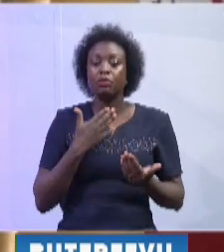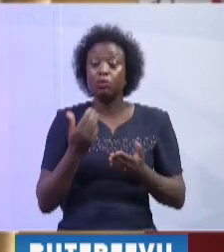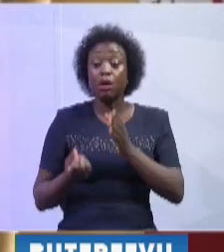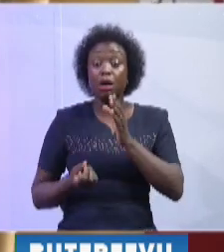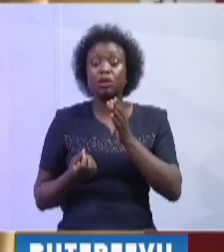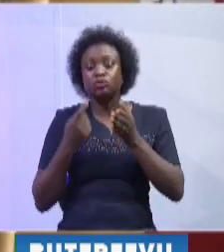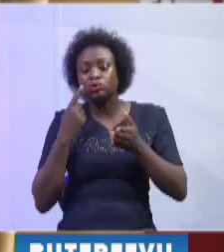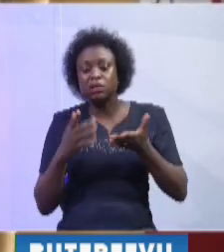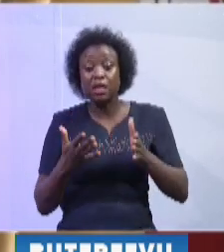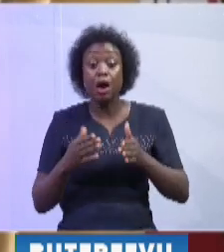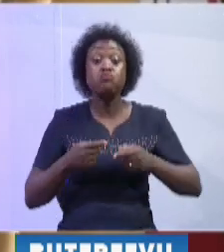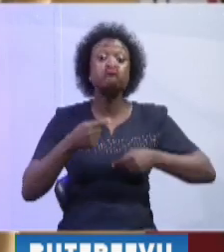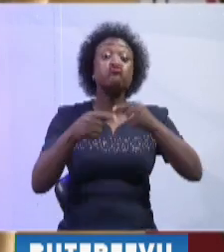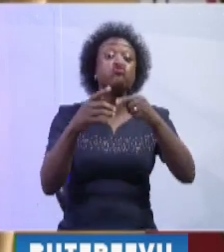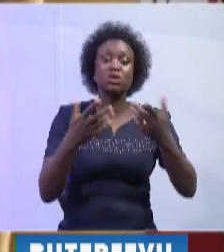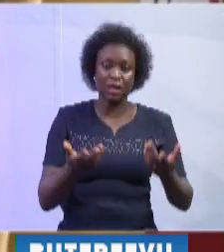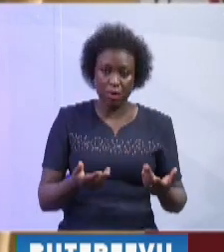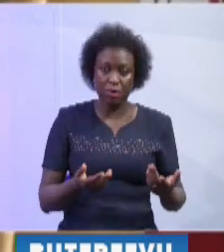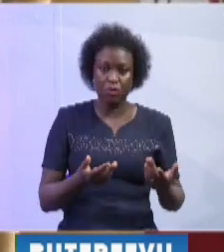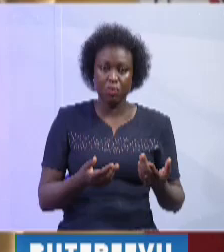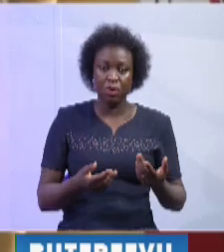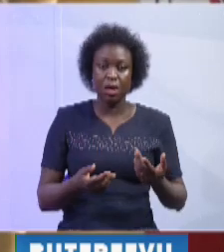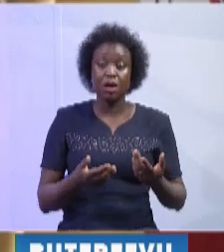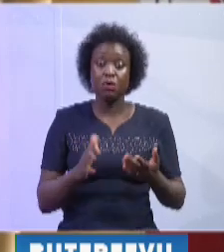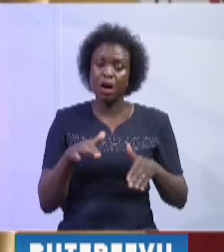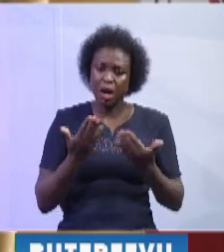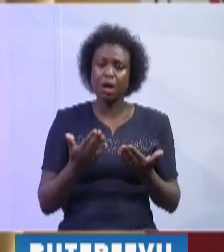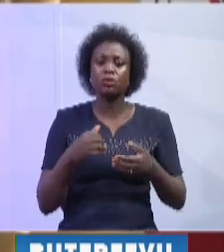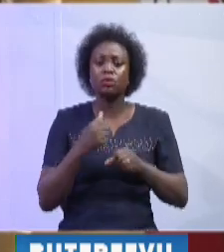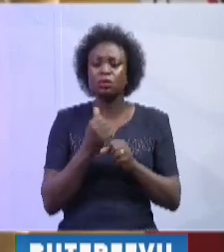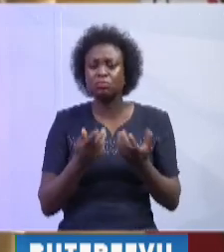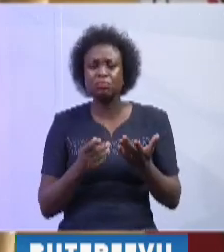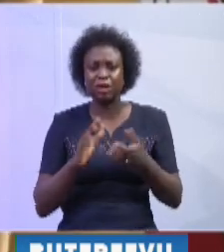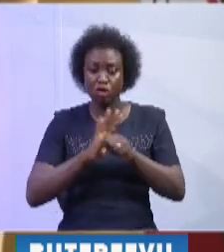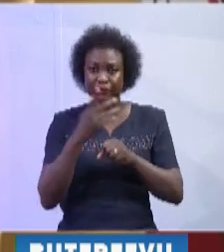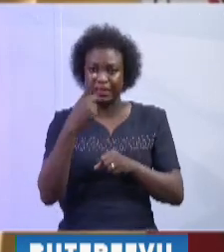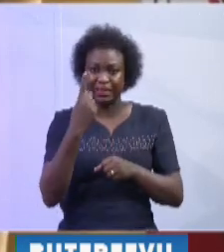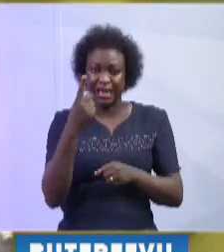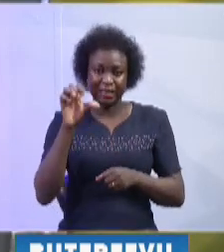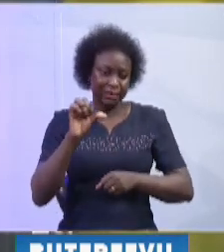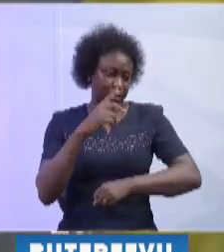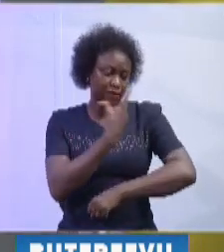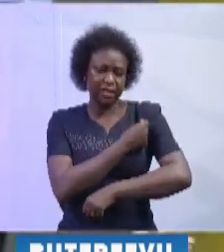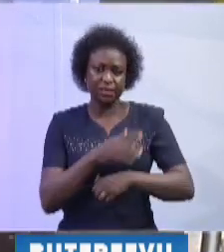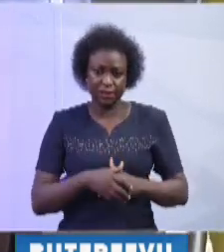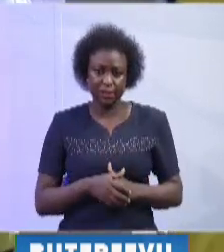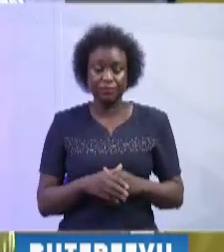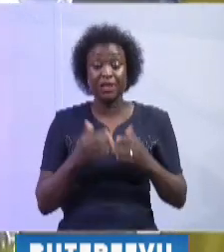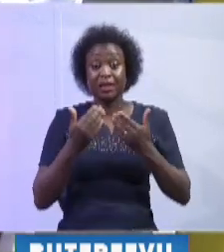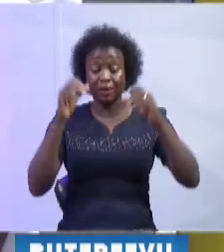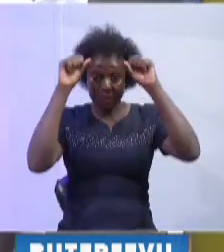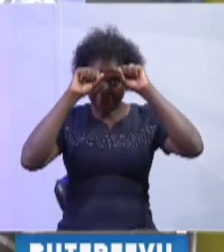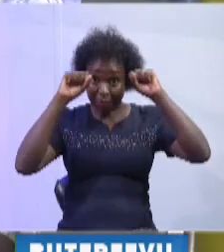the progress in development of a locally manufactured COVID-19 vaccine. Wabula omukulembeze